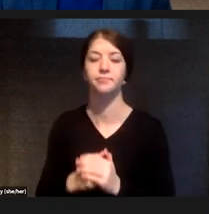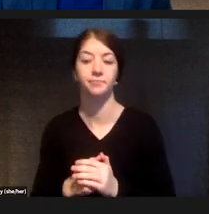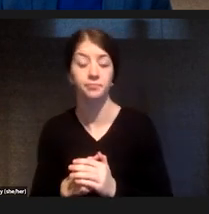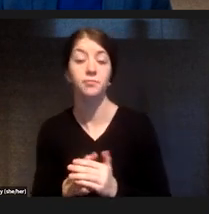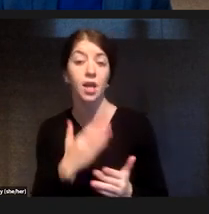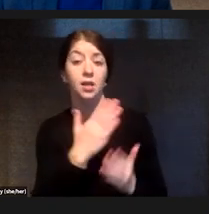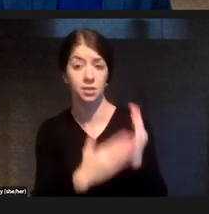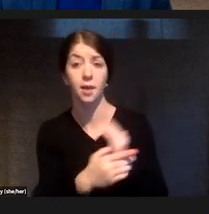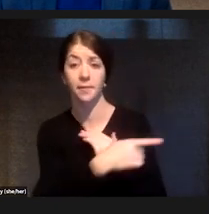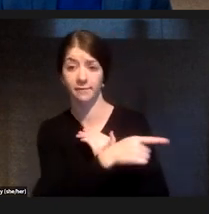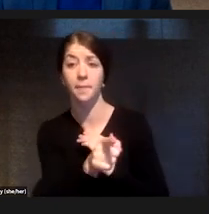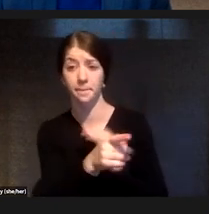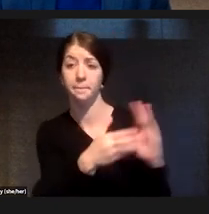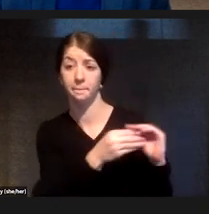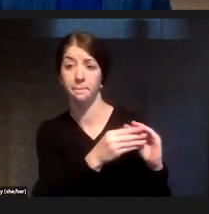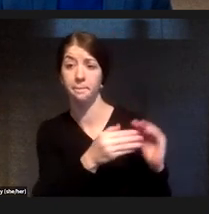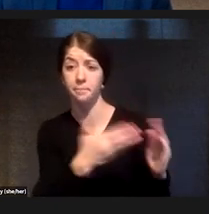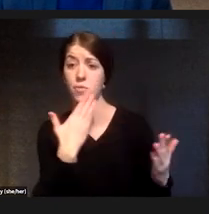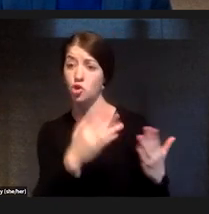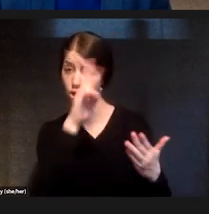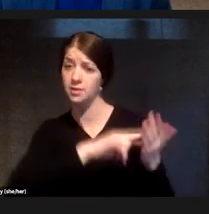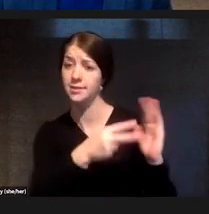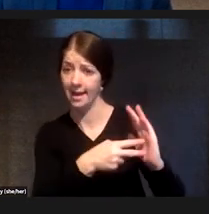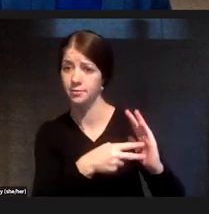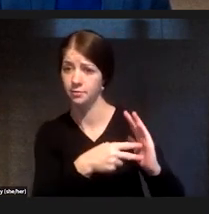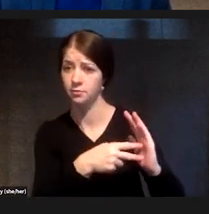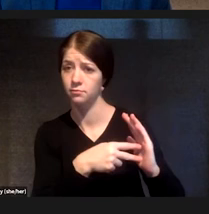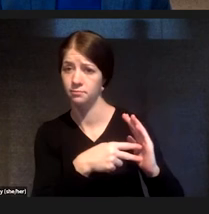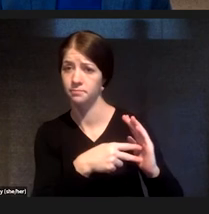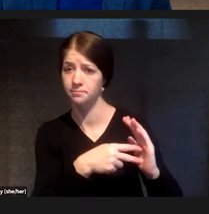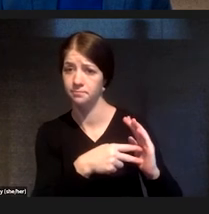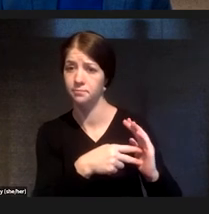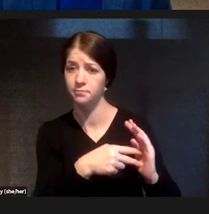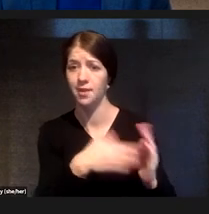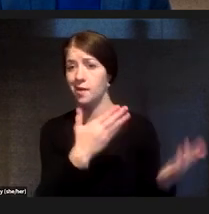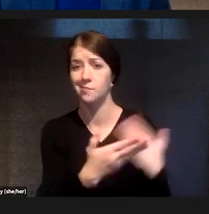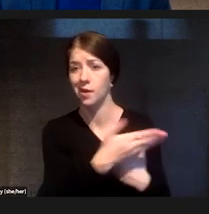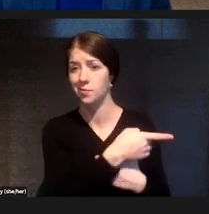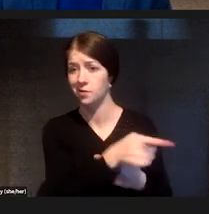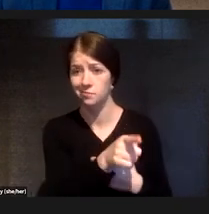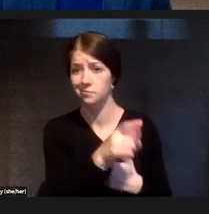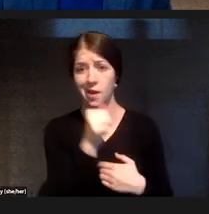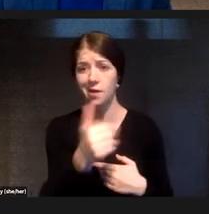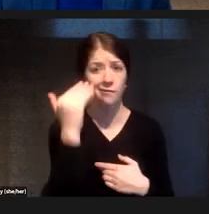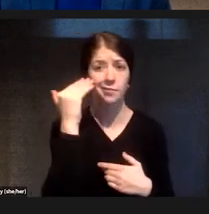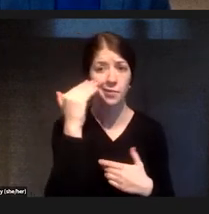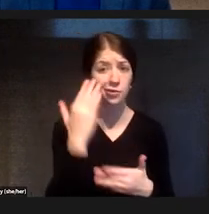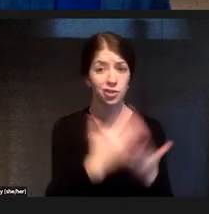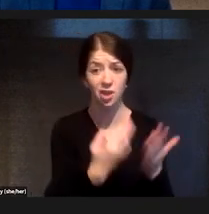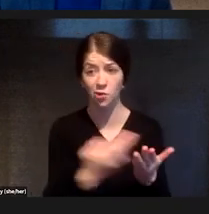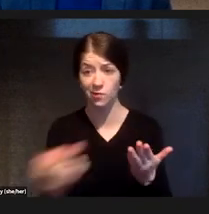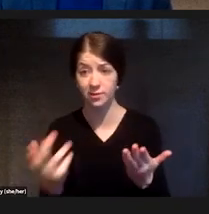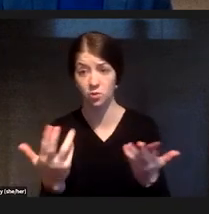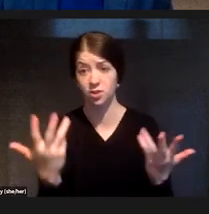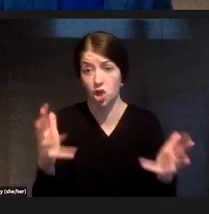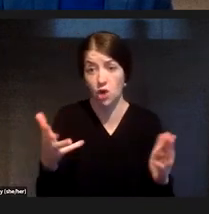people are well-intentioned in what they are saying, and it might merely be because they're not familiar with some of the resources that exist.